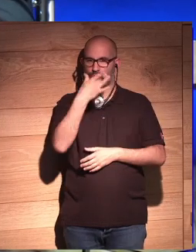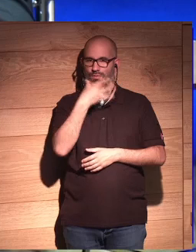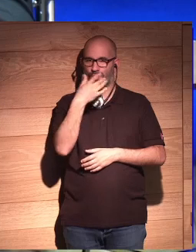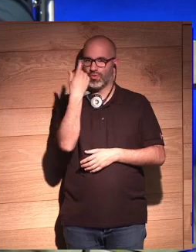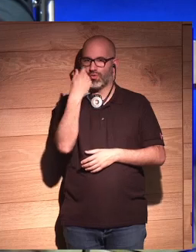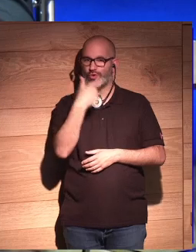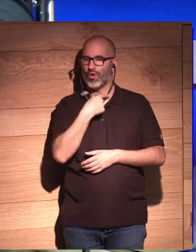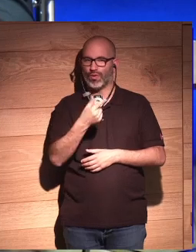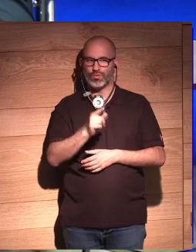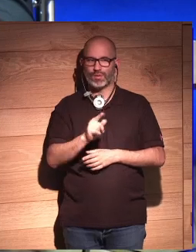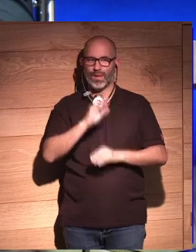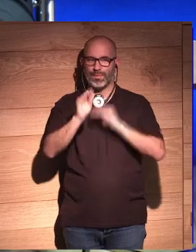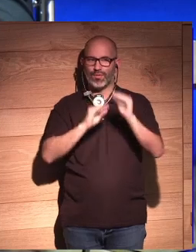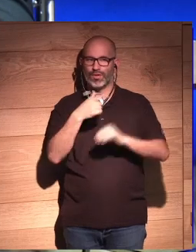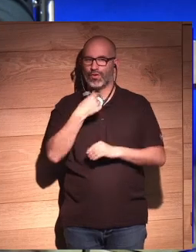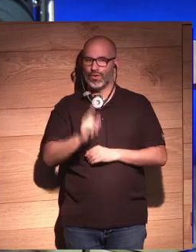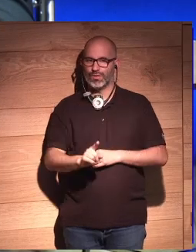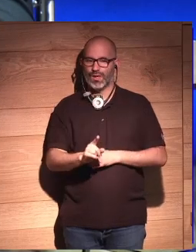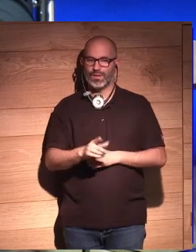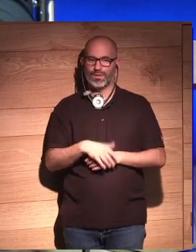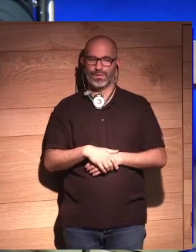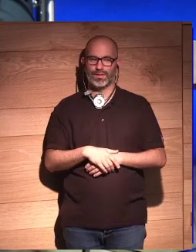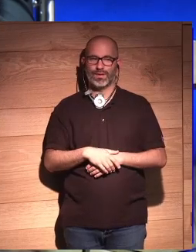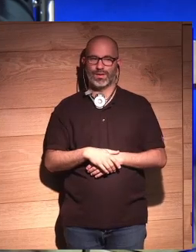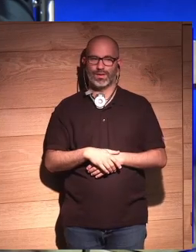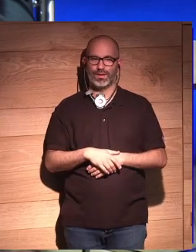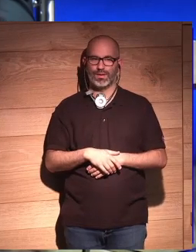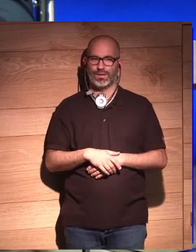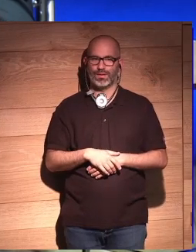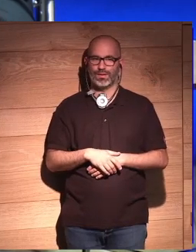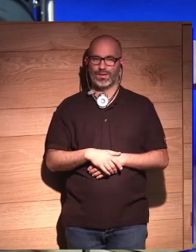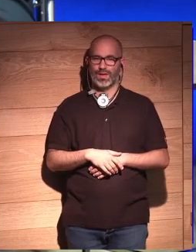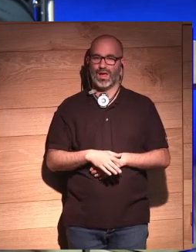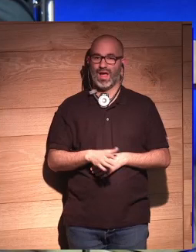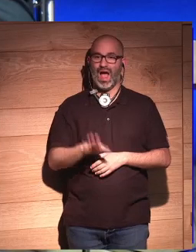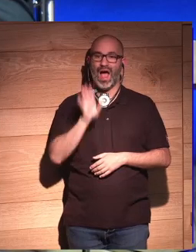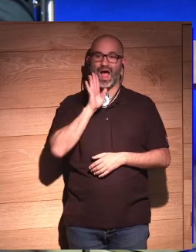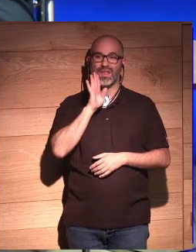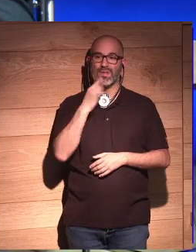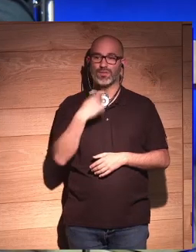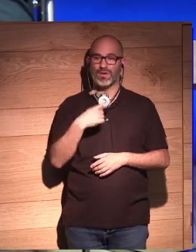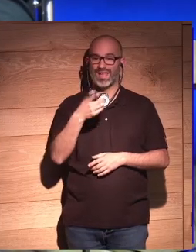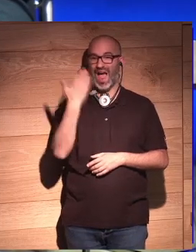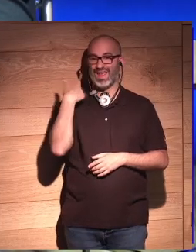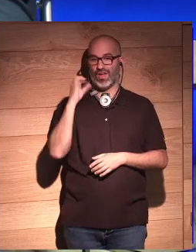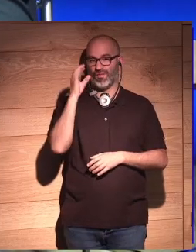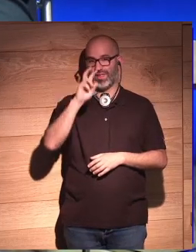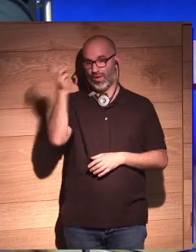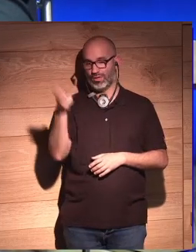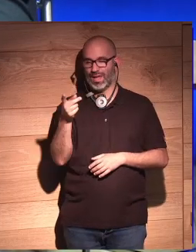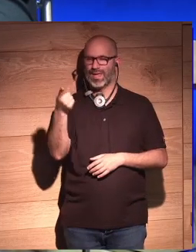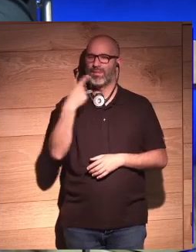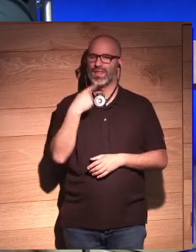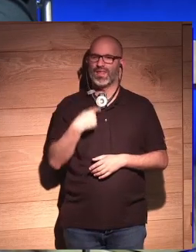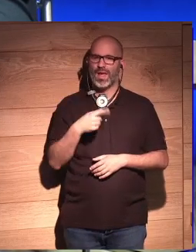¿Queréis hacer alguna pregunta? Shari me estaba diciendo antes, es que... Well, she's repeating exactly the same. Shari